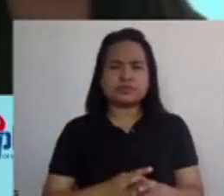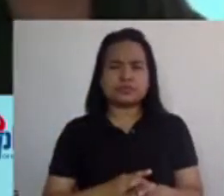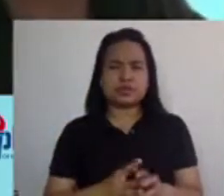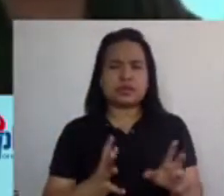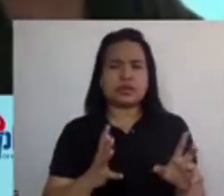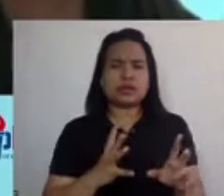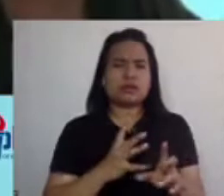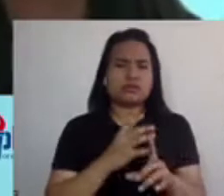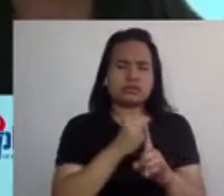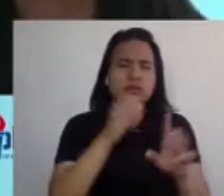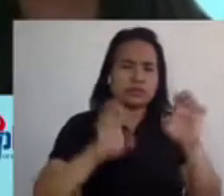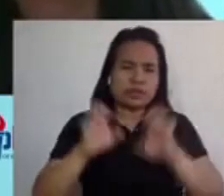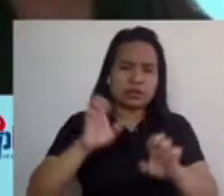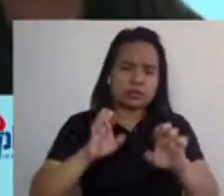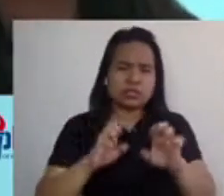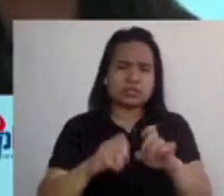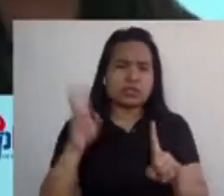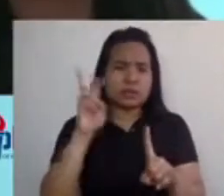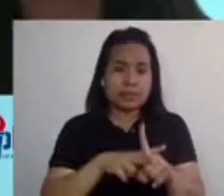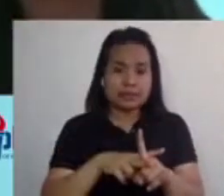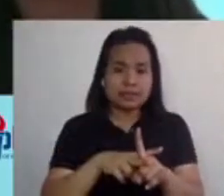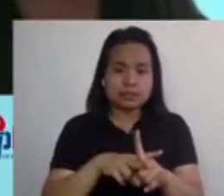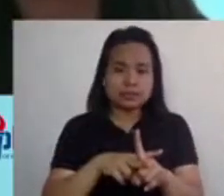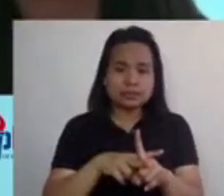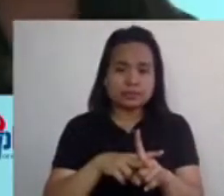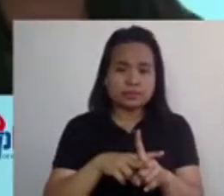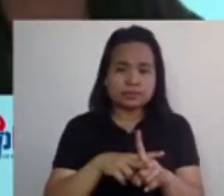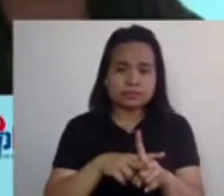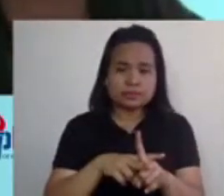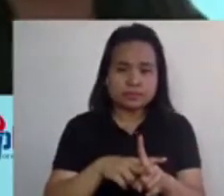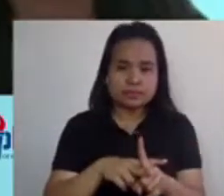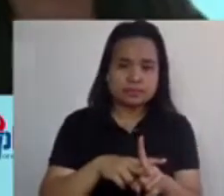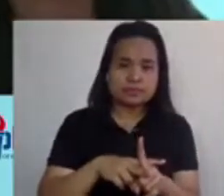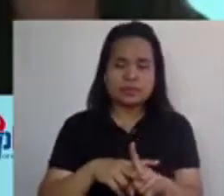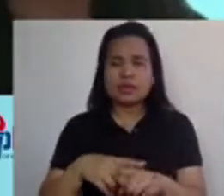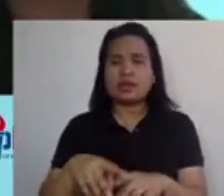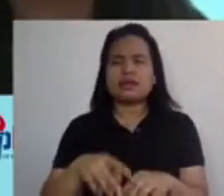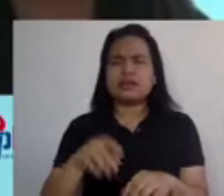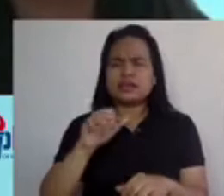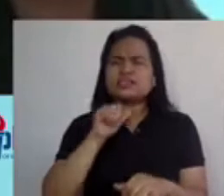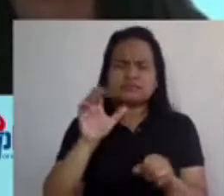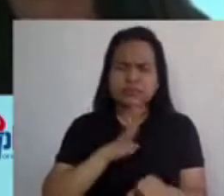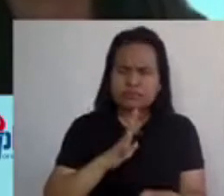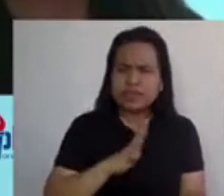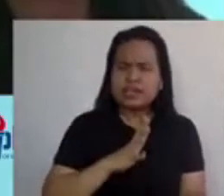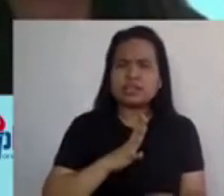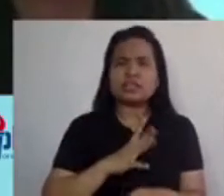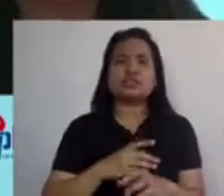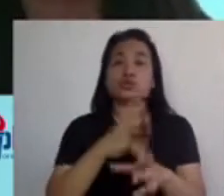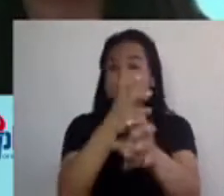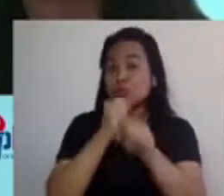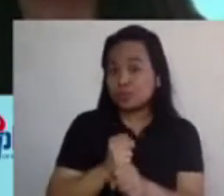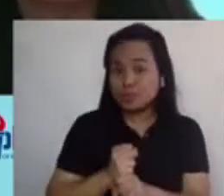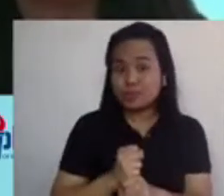of the implementation of these policies, then that is enough to garner you a rating of